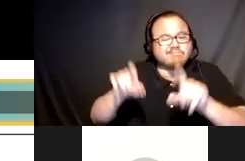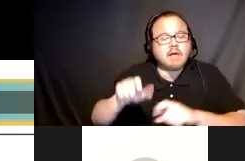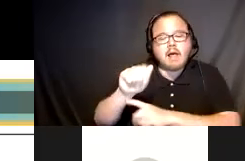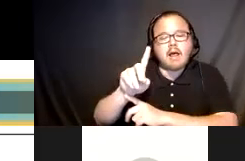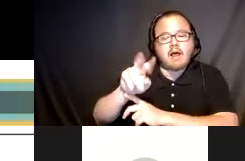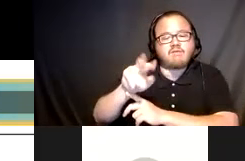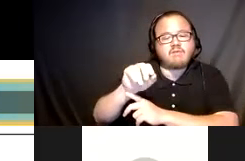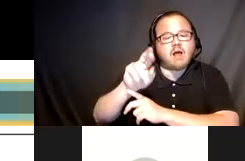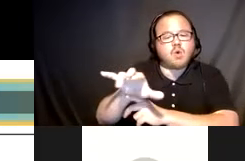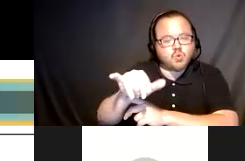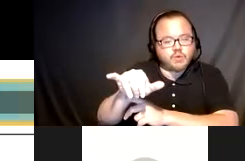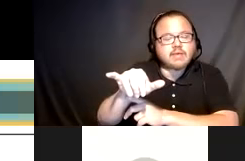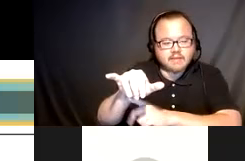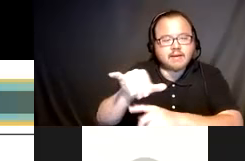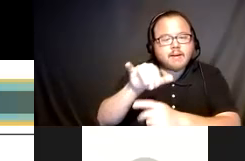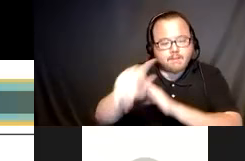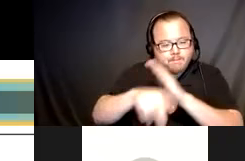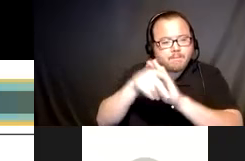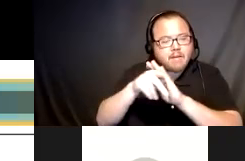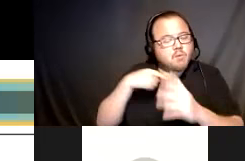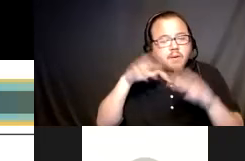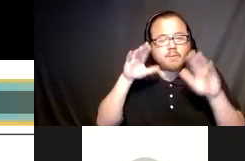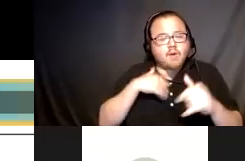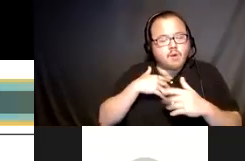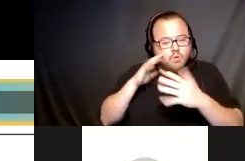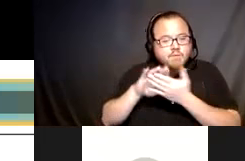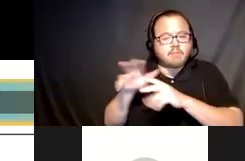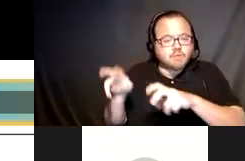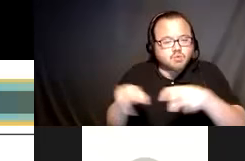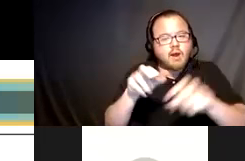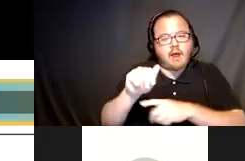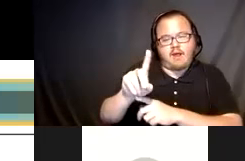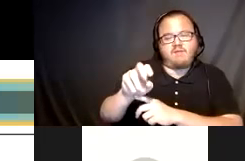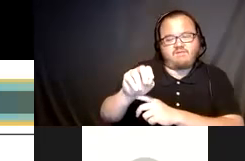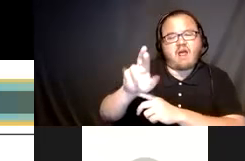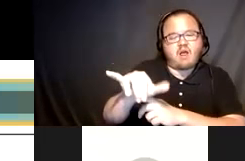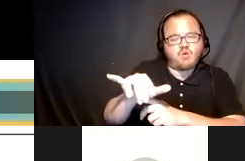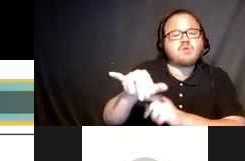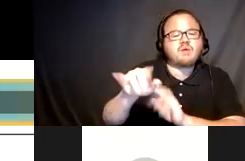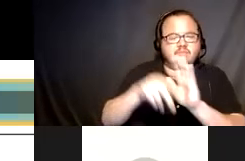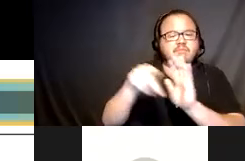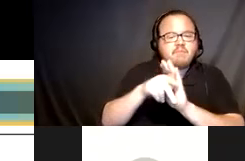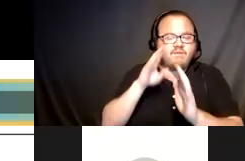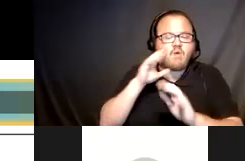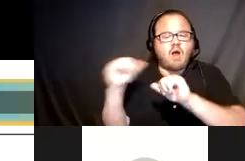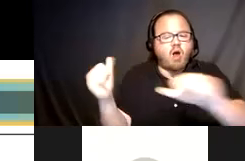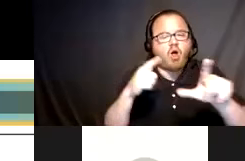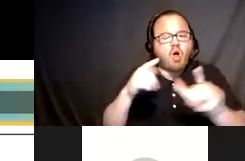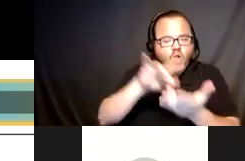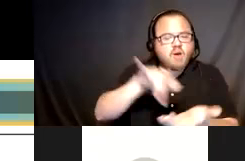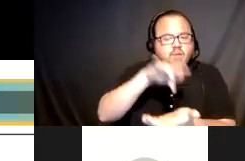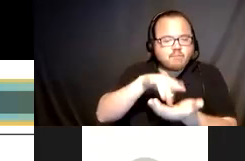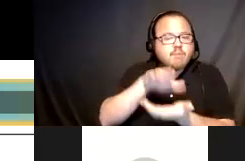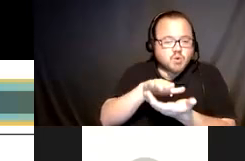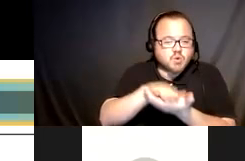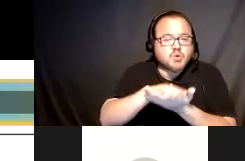advisory period this year with the expectation that we're transitioning to an advisory period for our other middle schools beginning